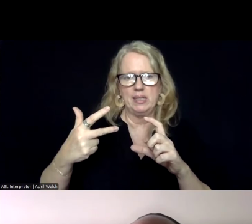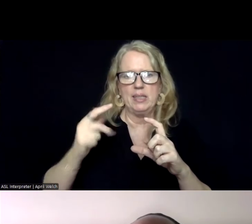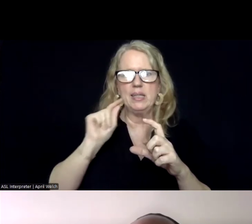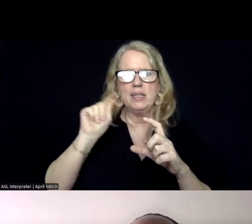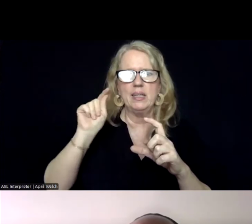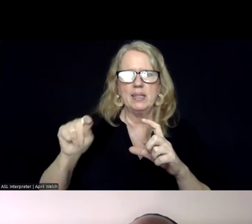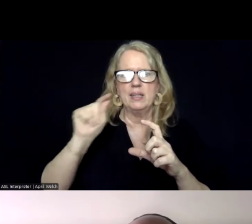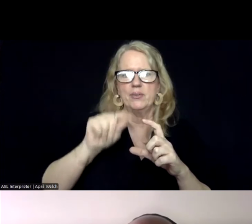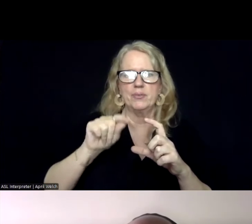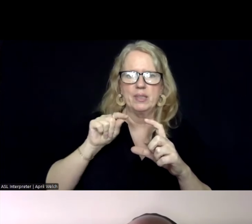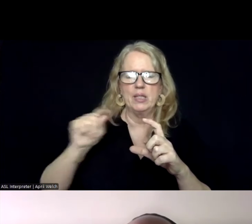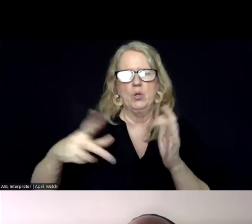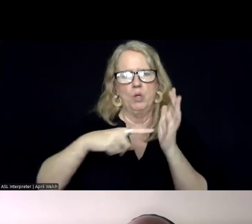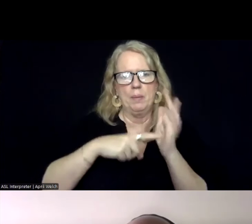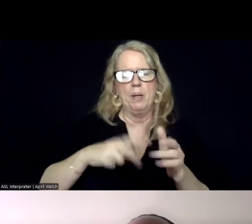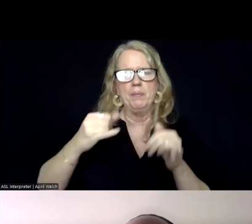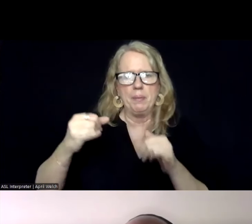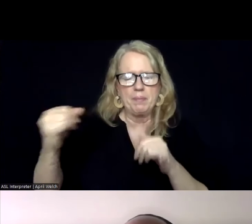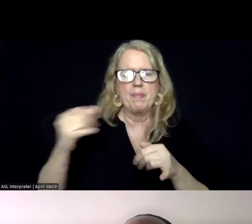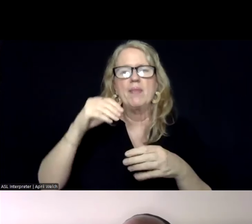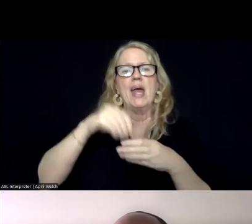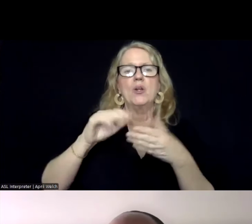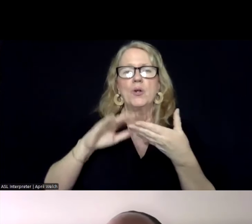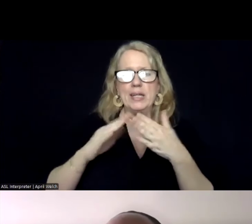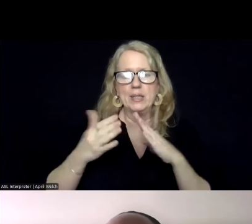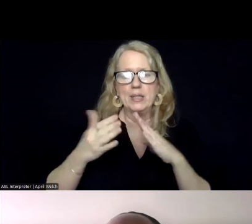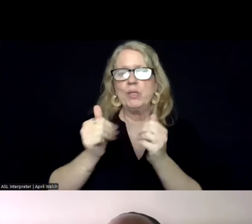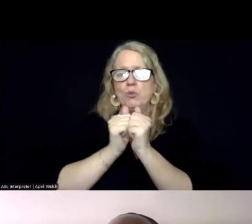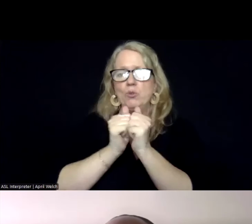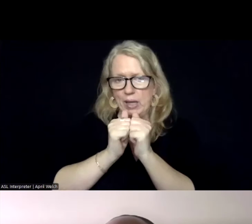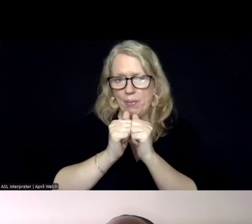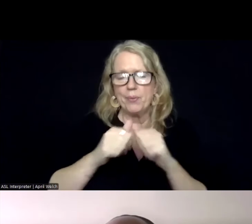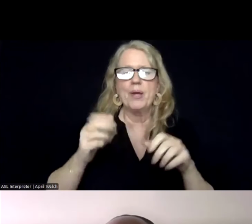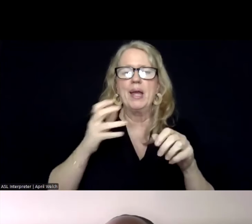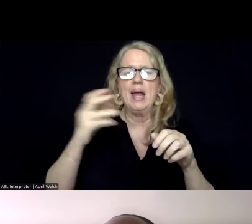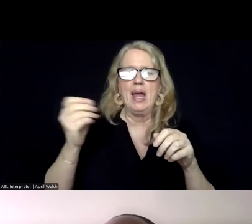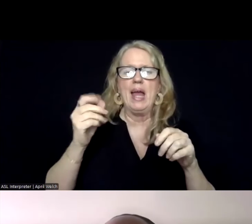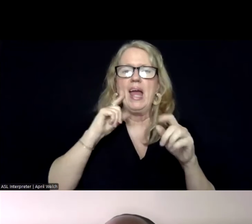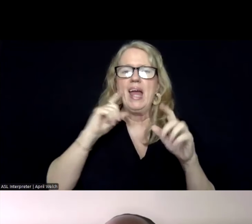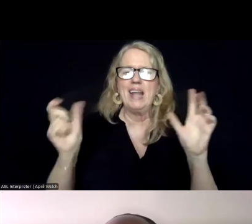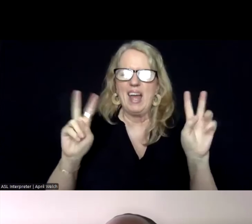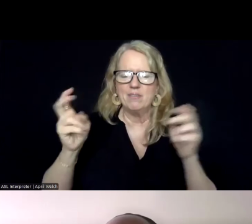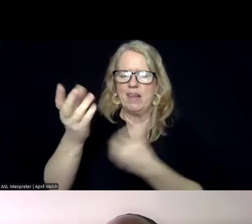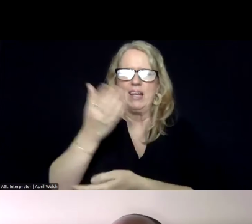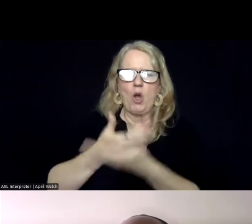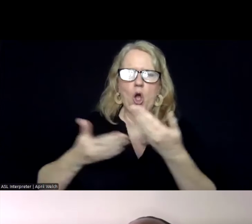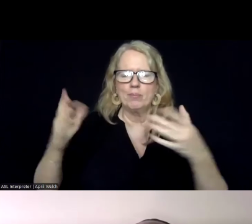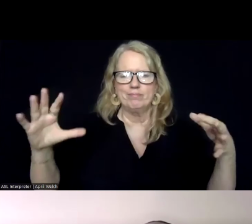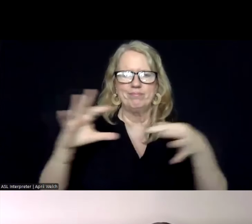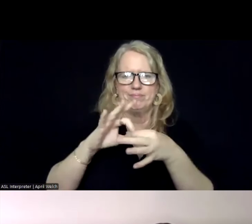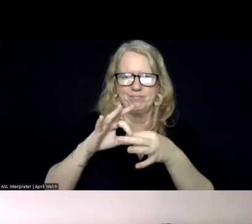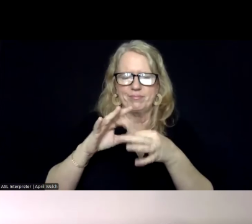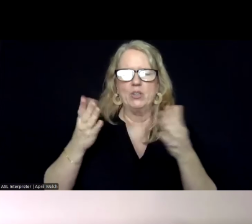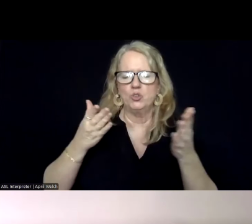are representative of individuals that are in community together and have arms that are connected to the